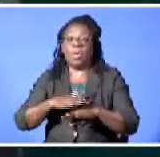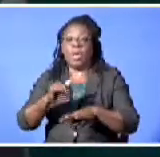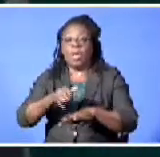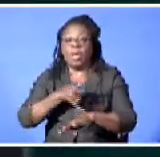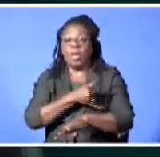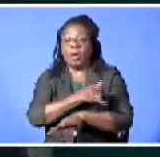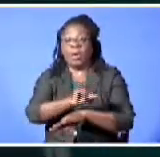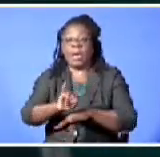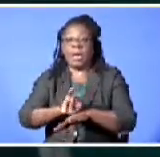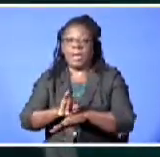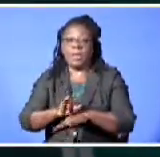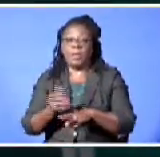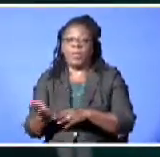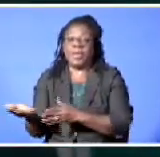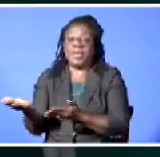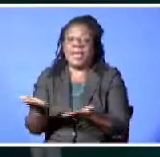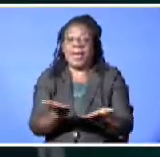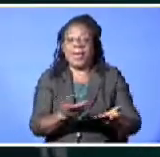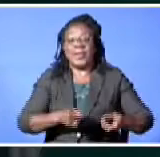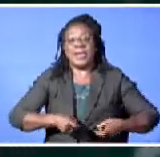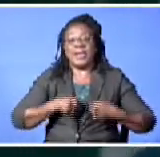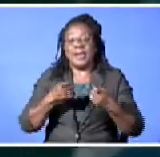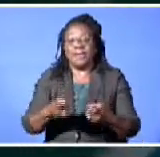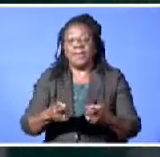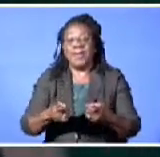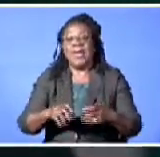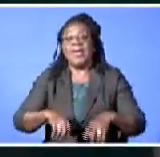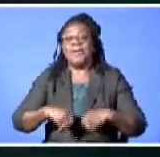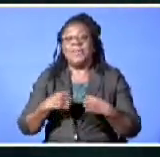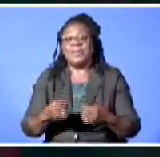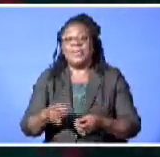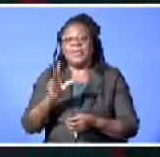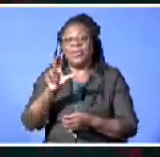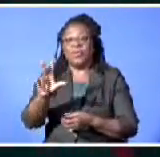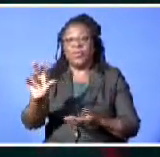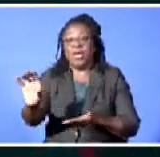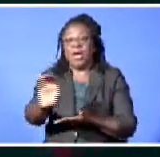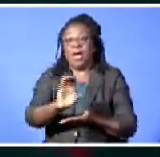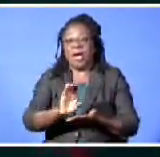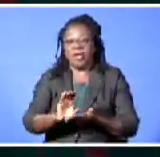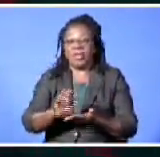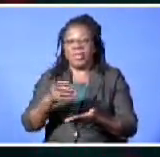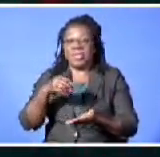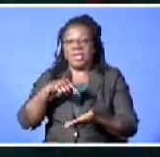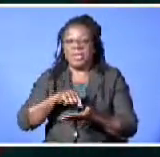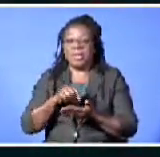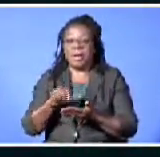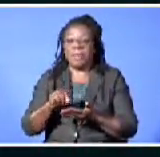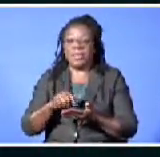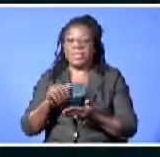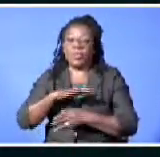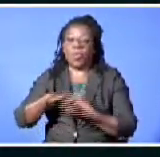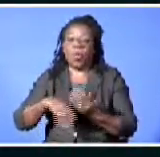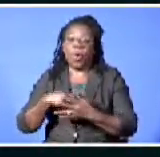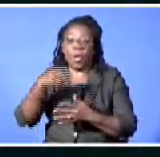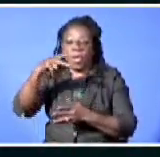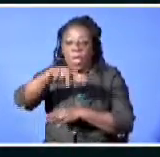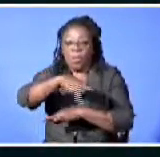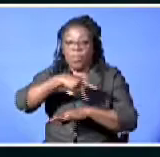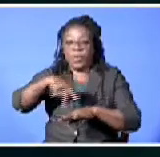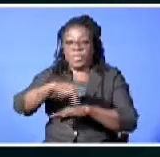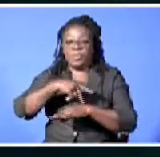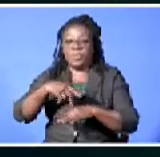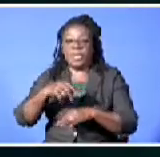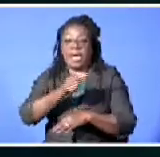went bearing gifts. He presented 300 tablets in a total to all school principals and administrators that will create a